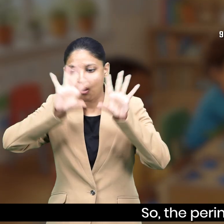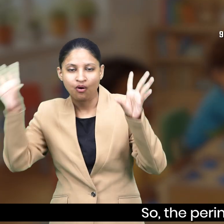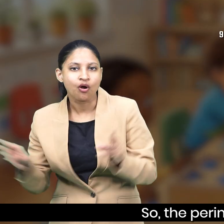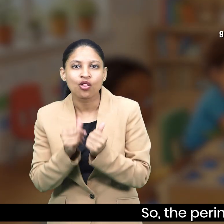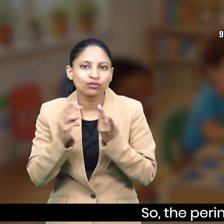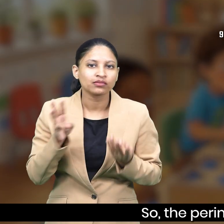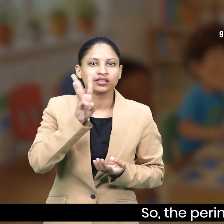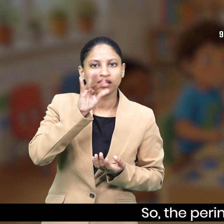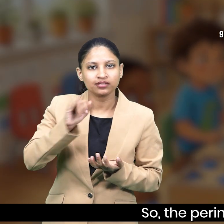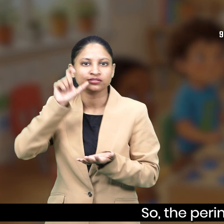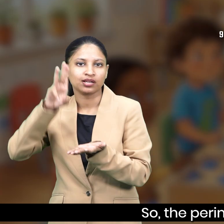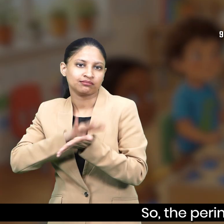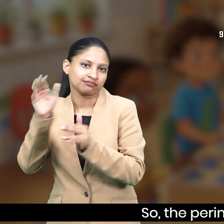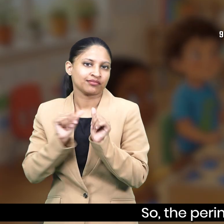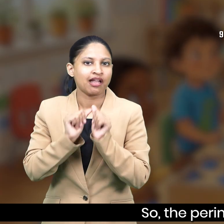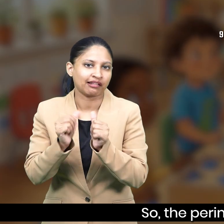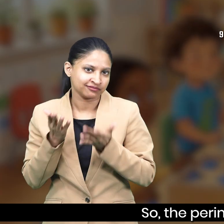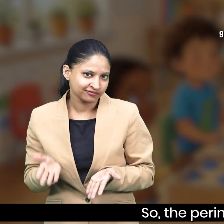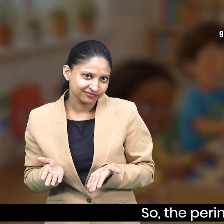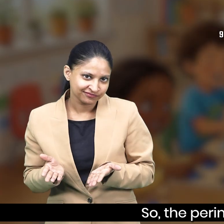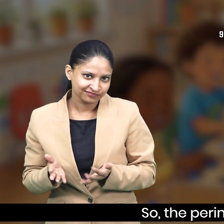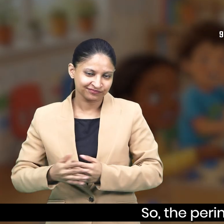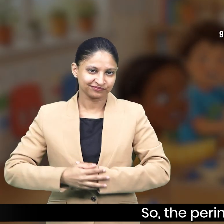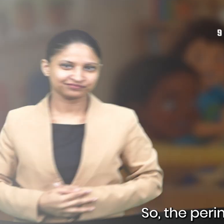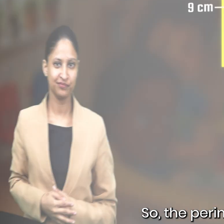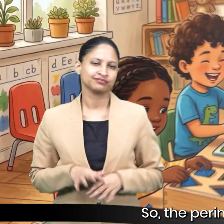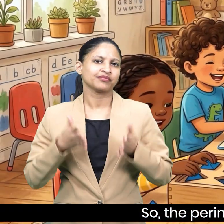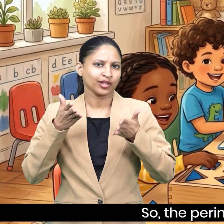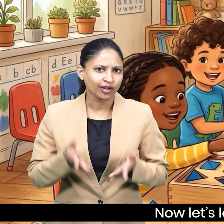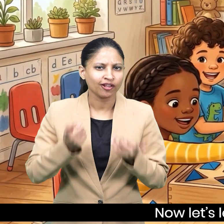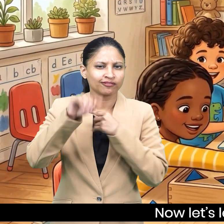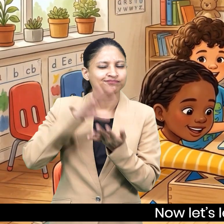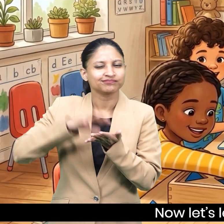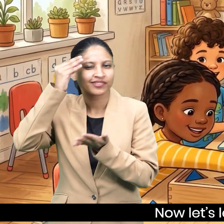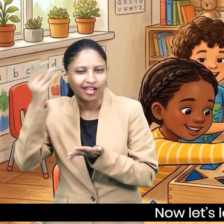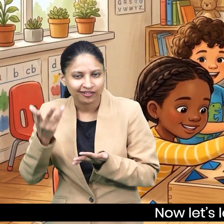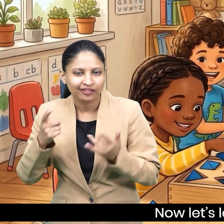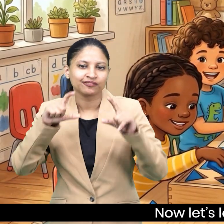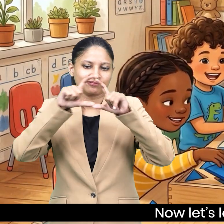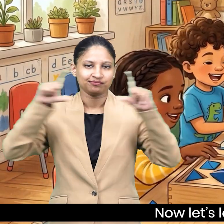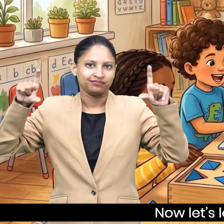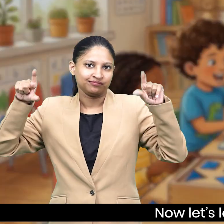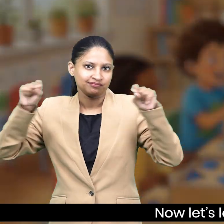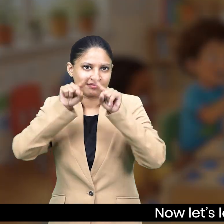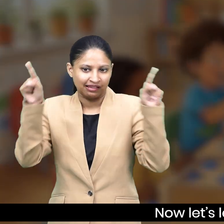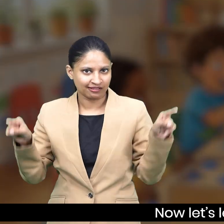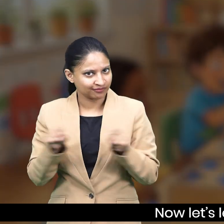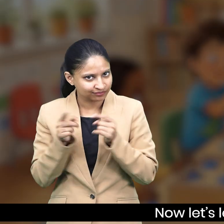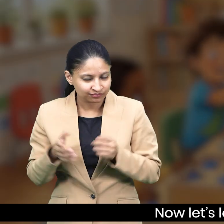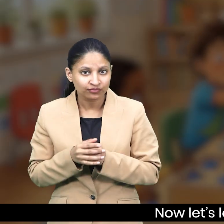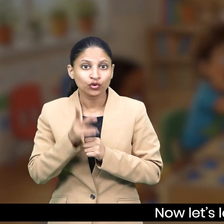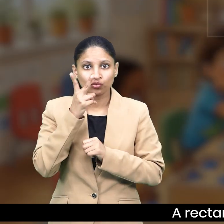perimeter of the square is 36 centimeters. Now let's learn about the